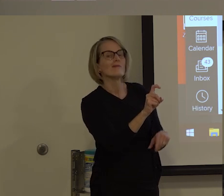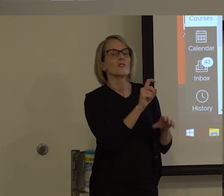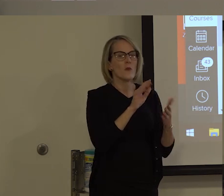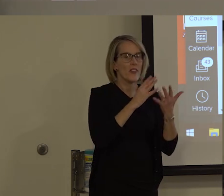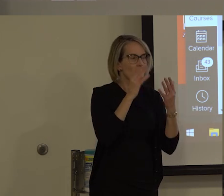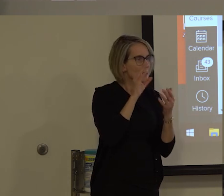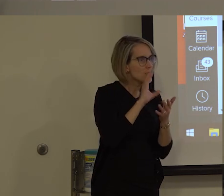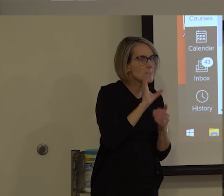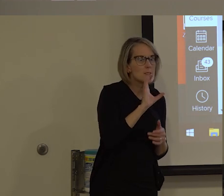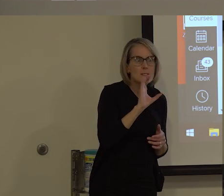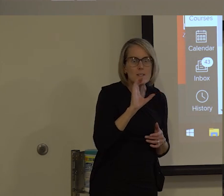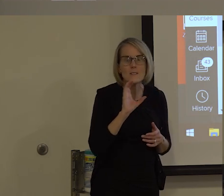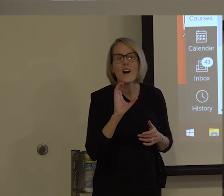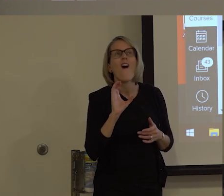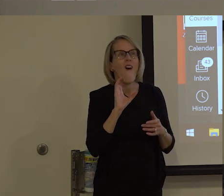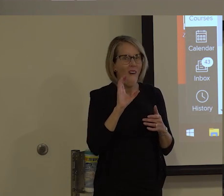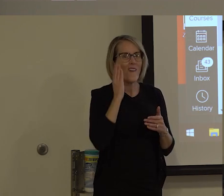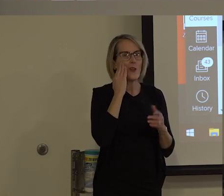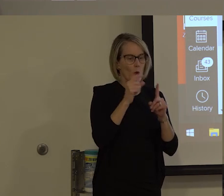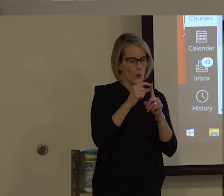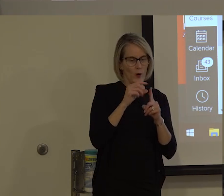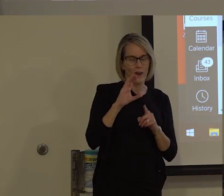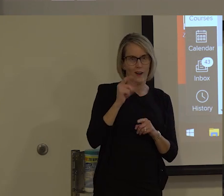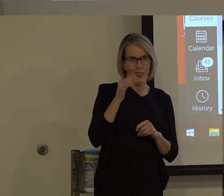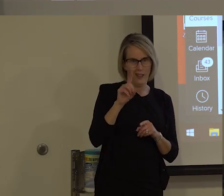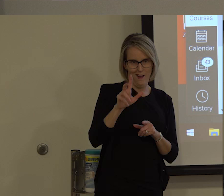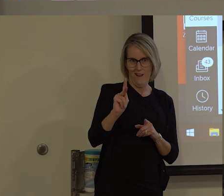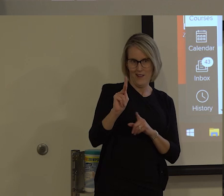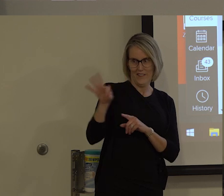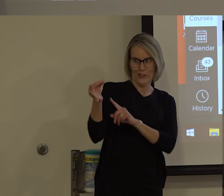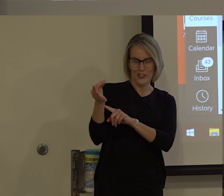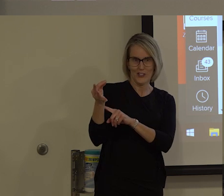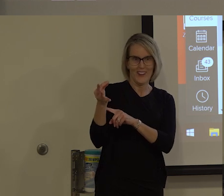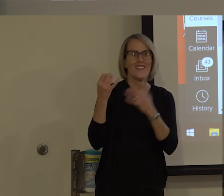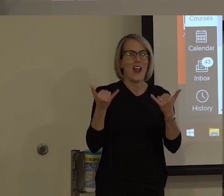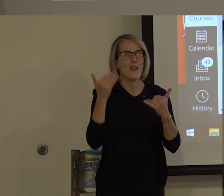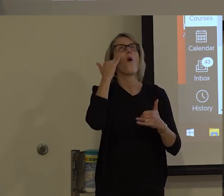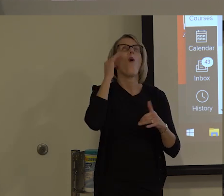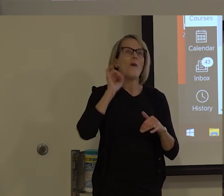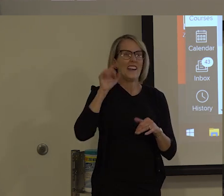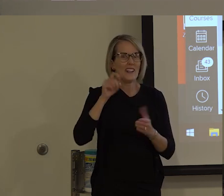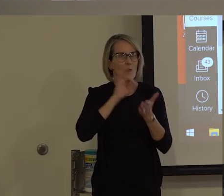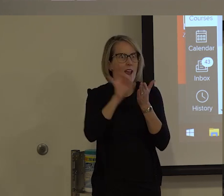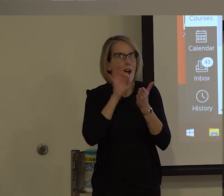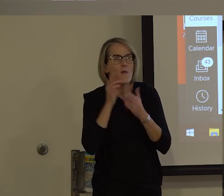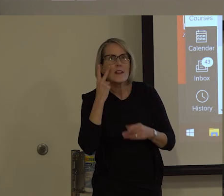vocabulary, they know what clock is, they have to look very closely to count how many clocks are actually displayed in the